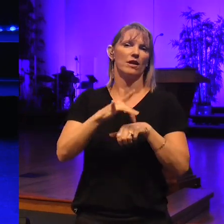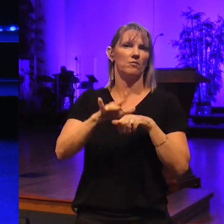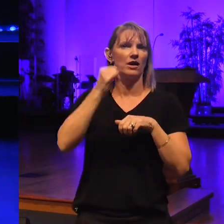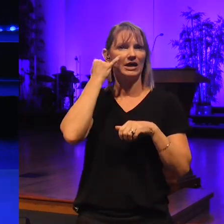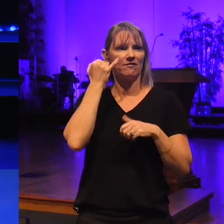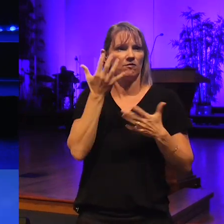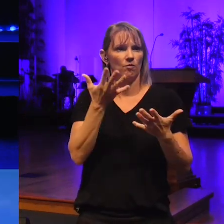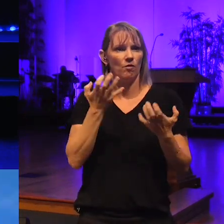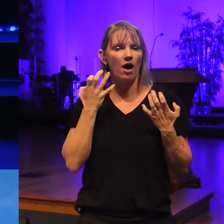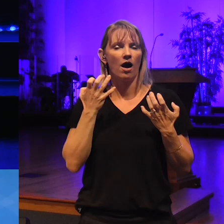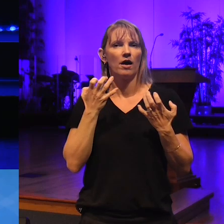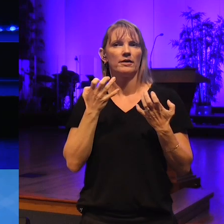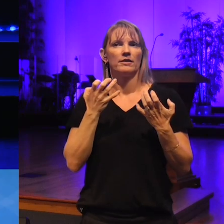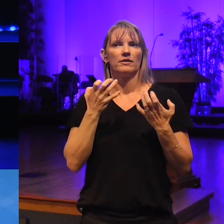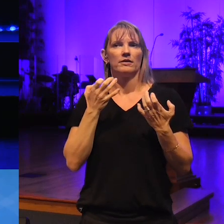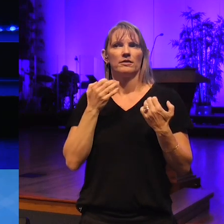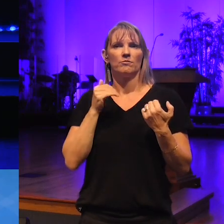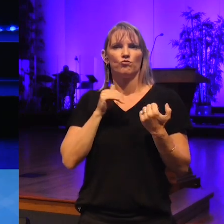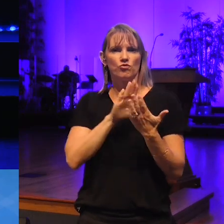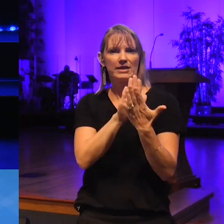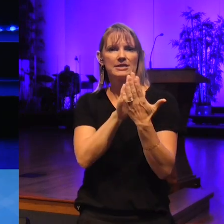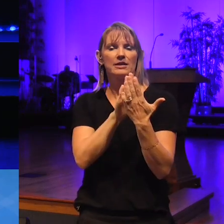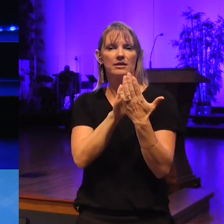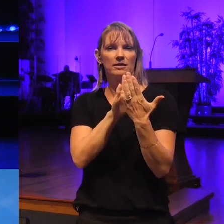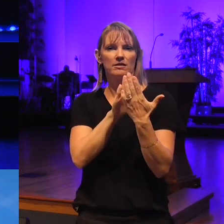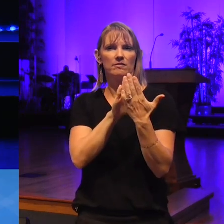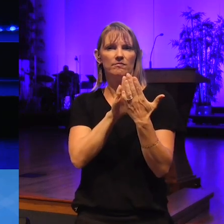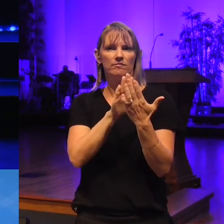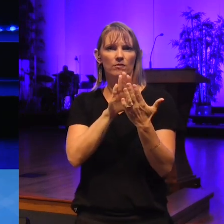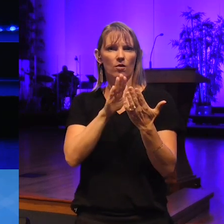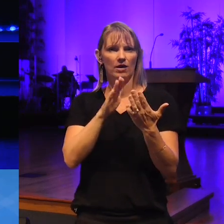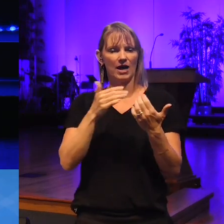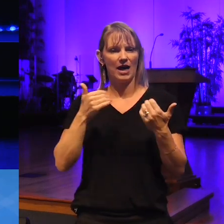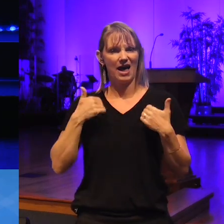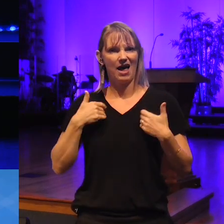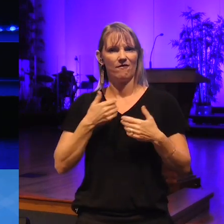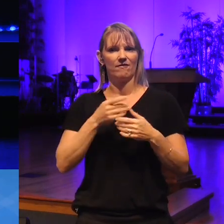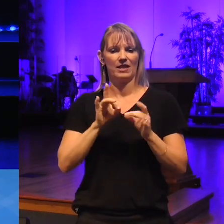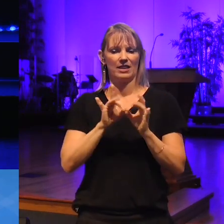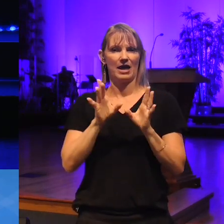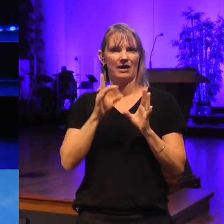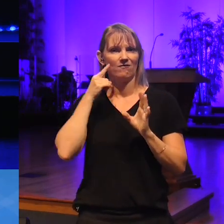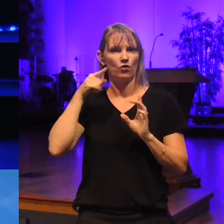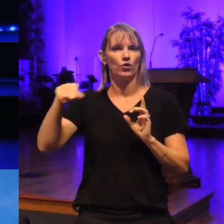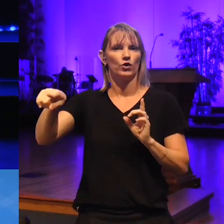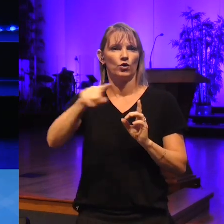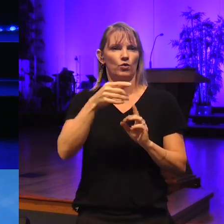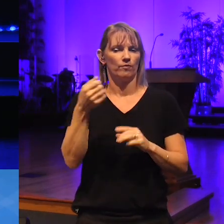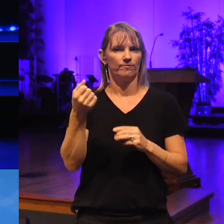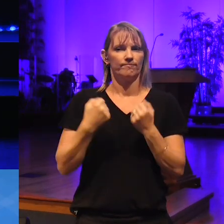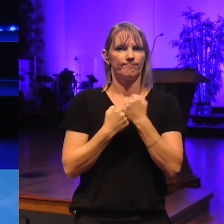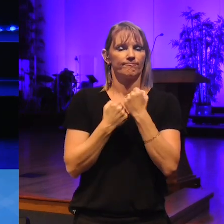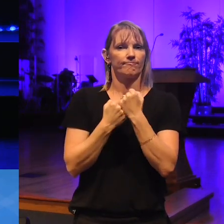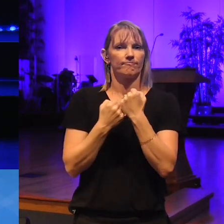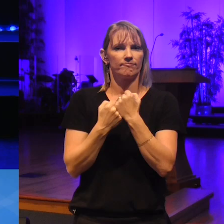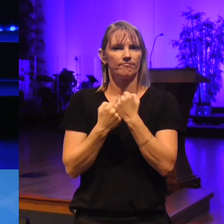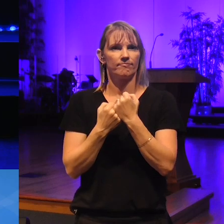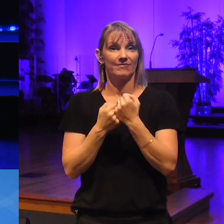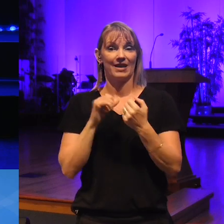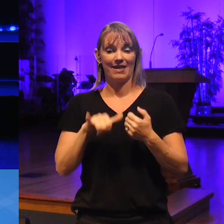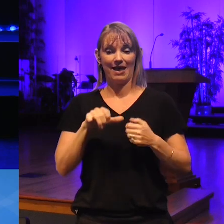for anyone that wants to be present, for them to hold that light for you. So we climb